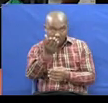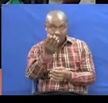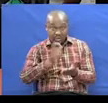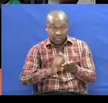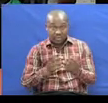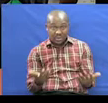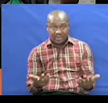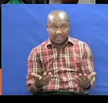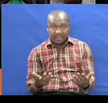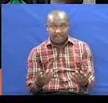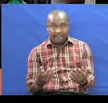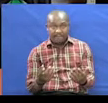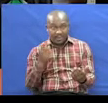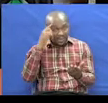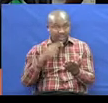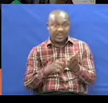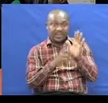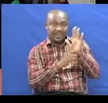solved,